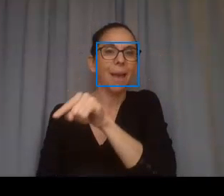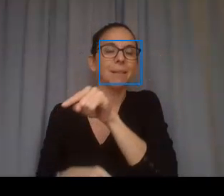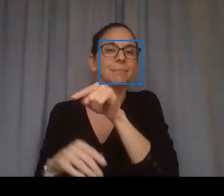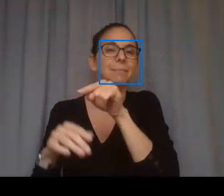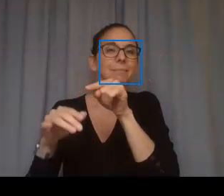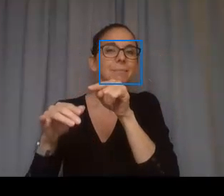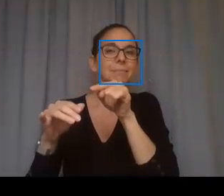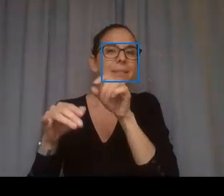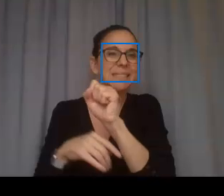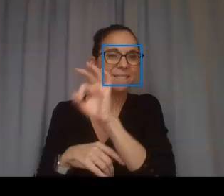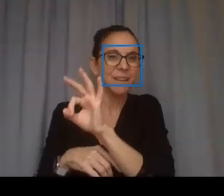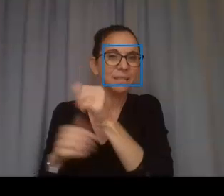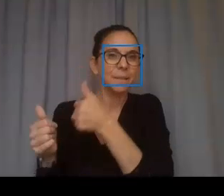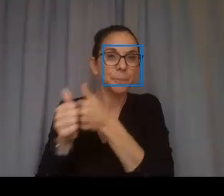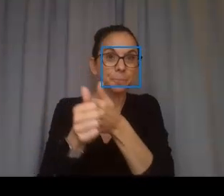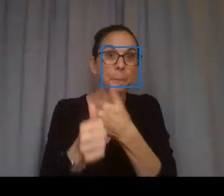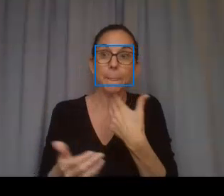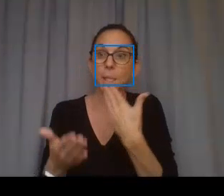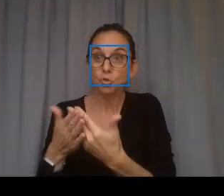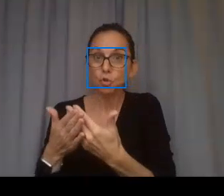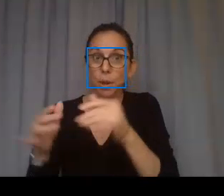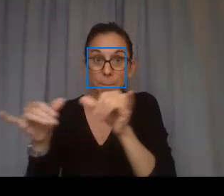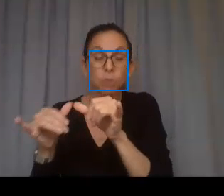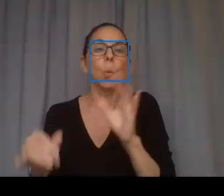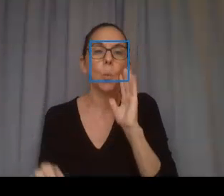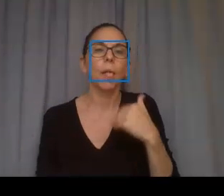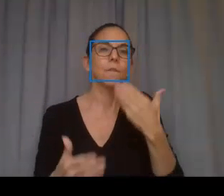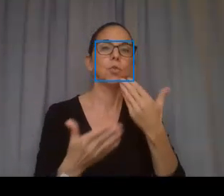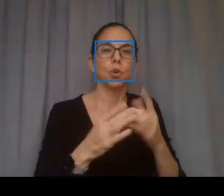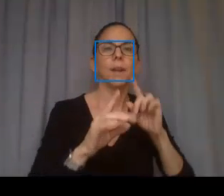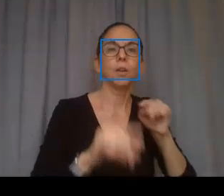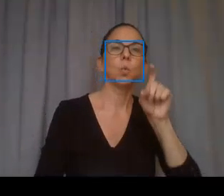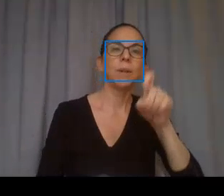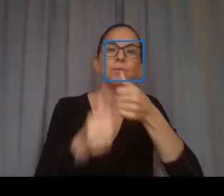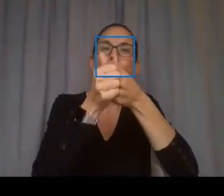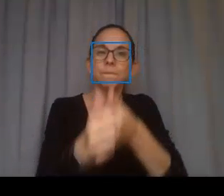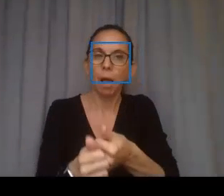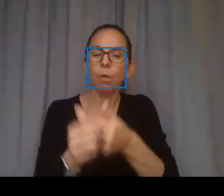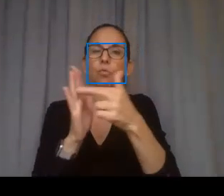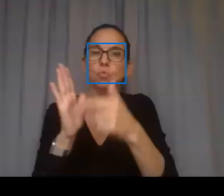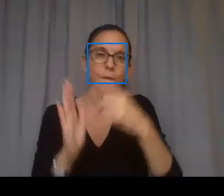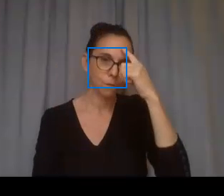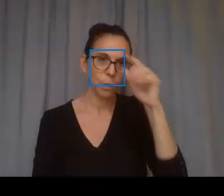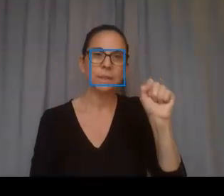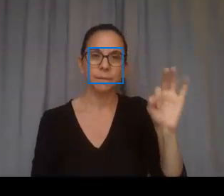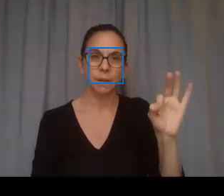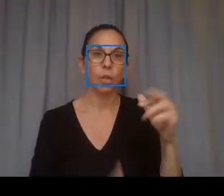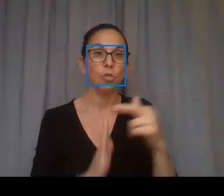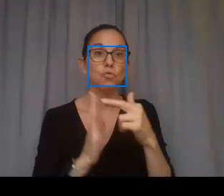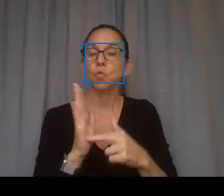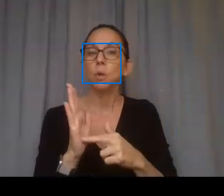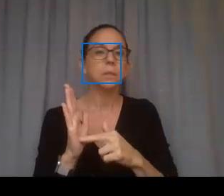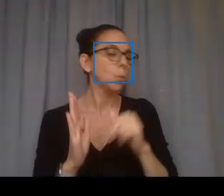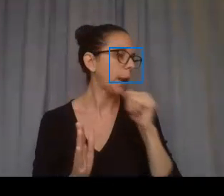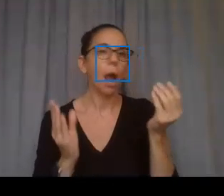do that, if you have good measurements, you'll get good answers. But either way, you need to follow the rules for significant digits. And these rules won't go